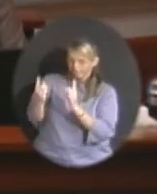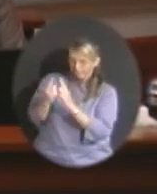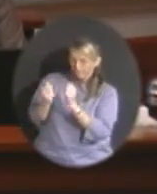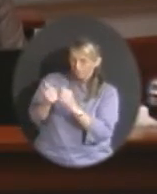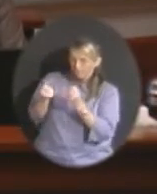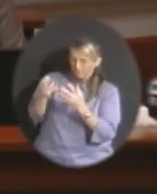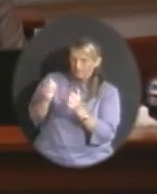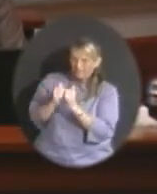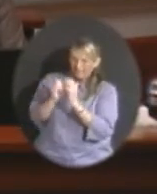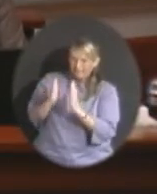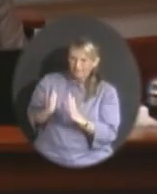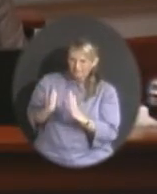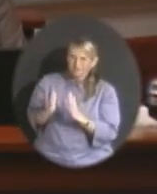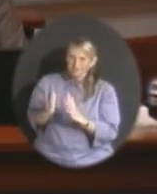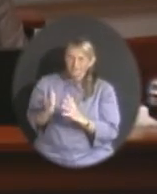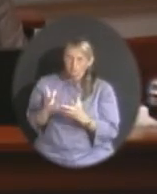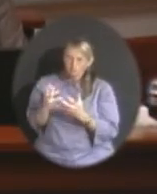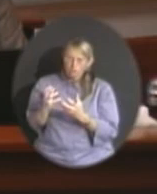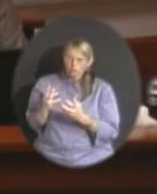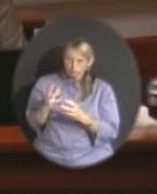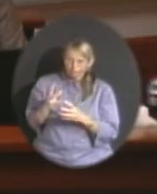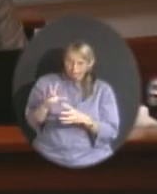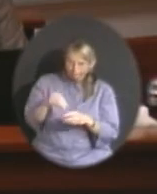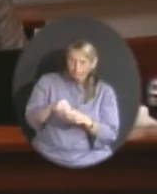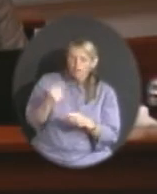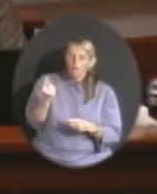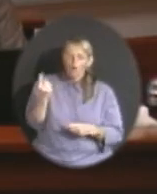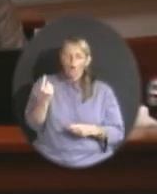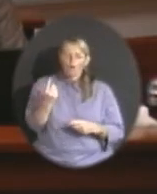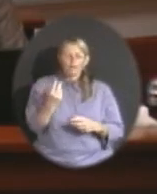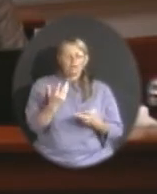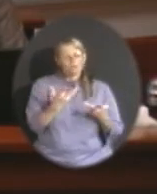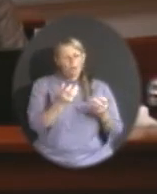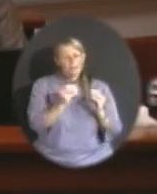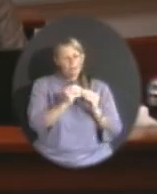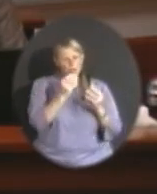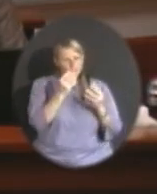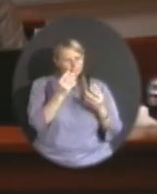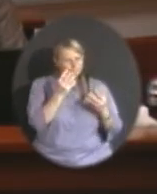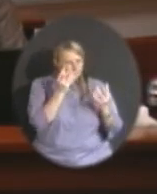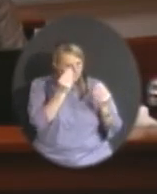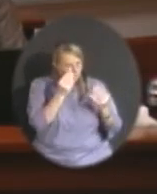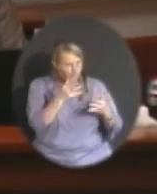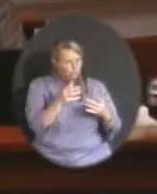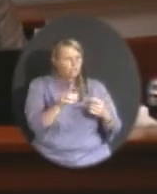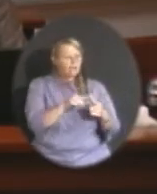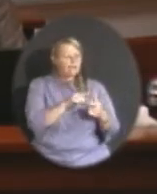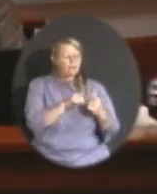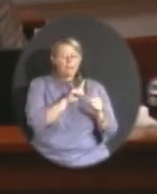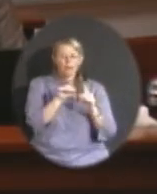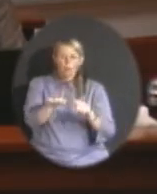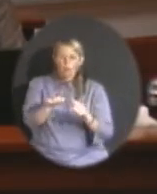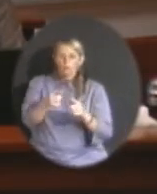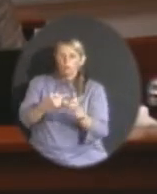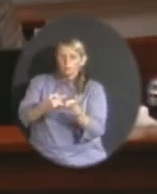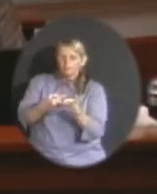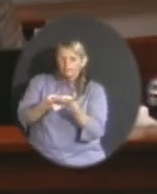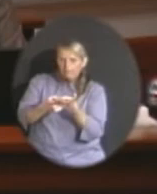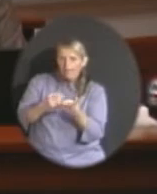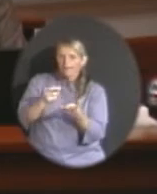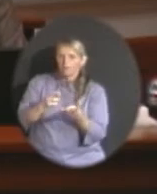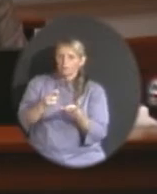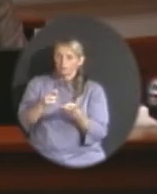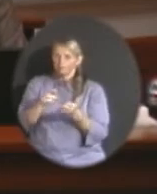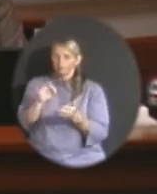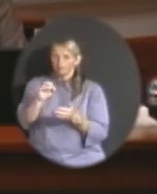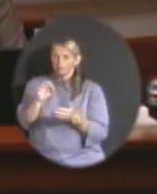always interested in getting a little information so that when they go out to forums and the debates and so forth, that they can have information that they'd like to share.